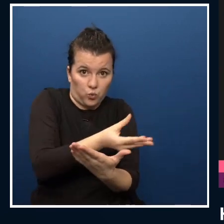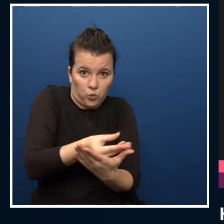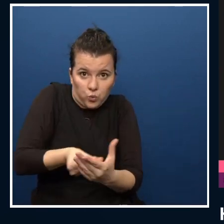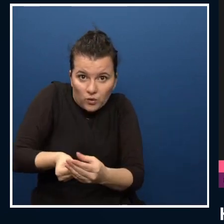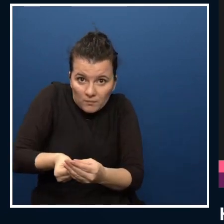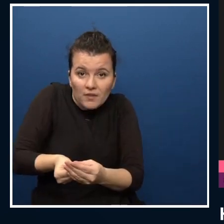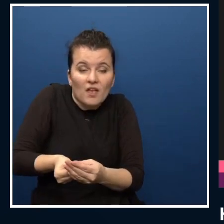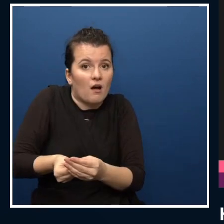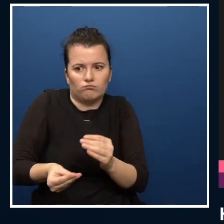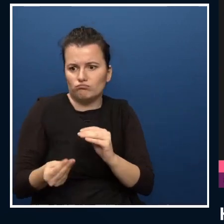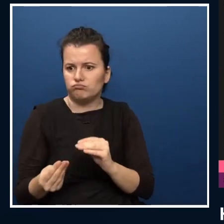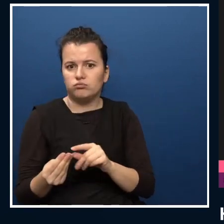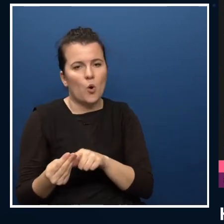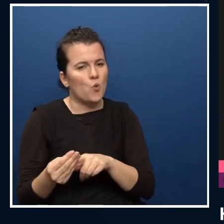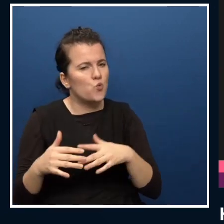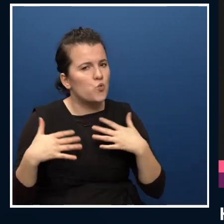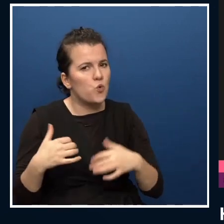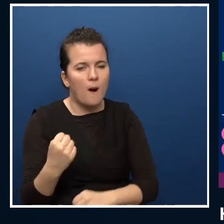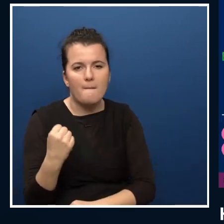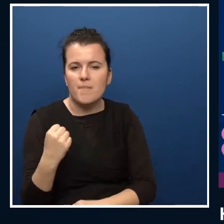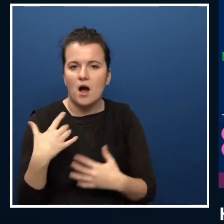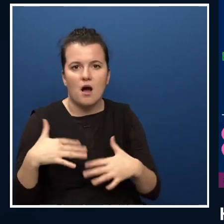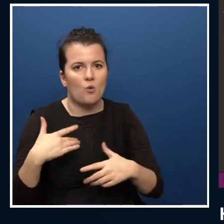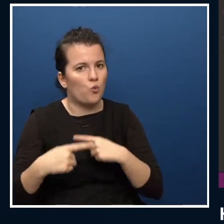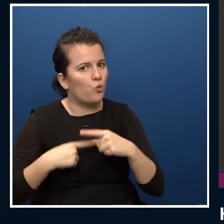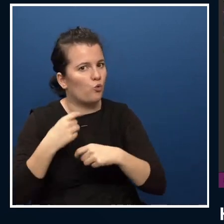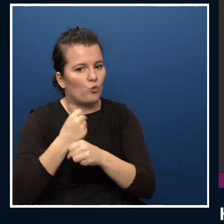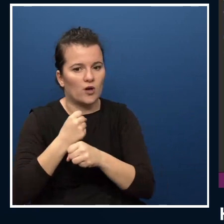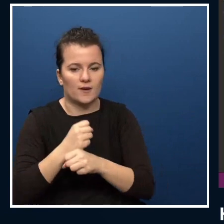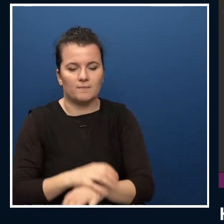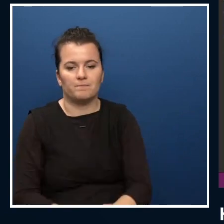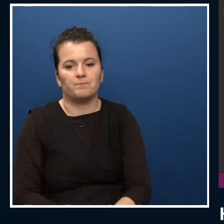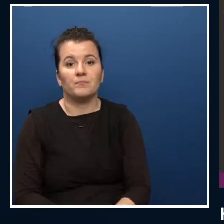powerful. Now, if we go over to Azure,